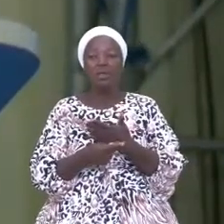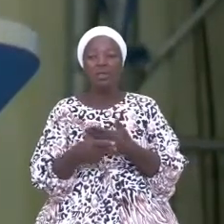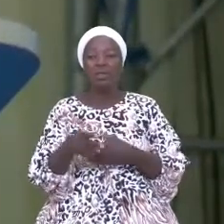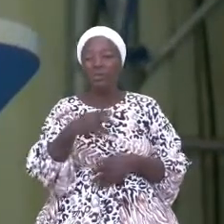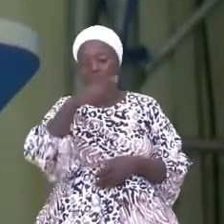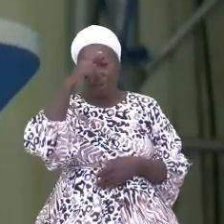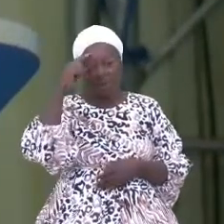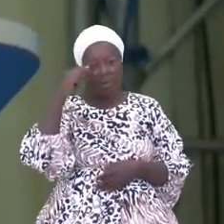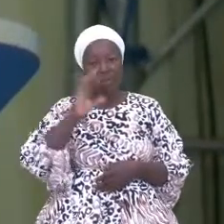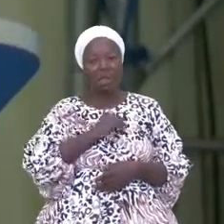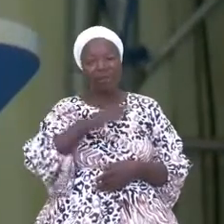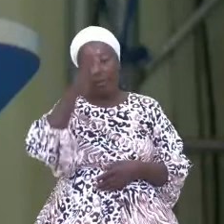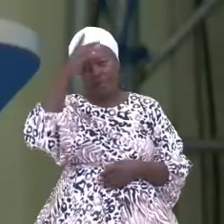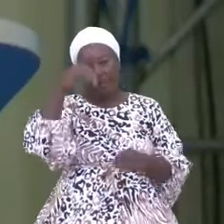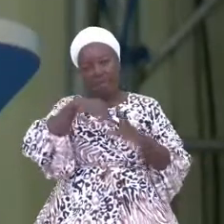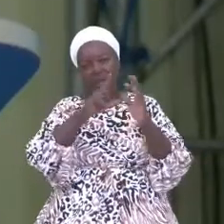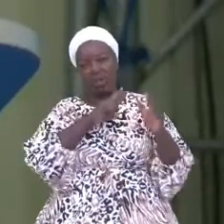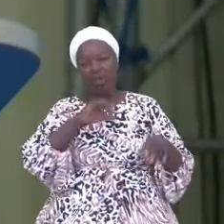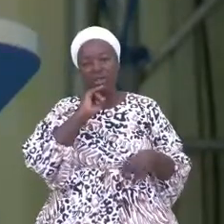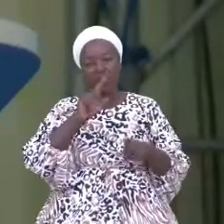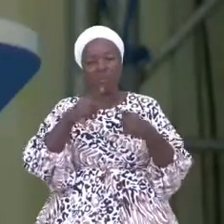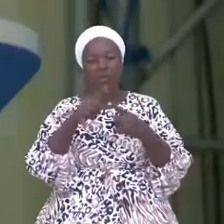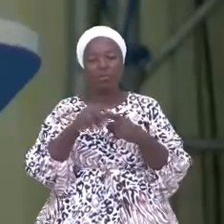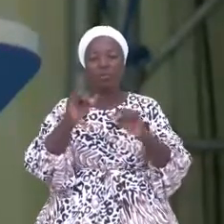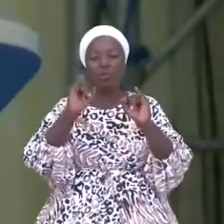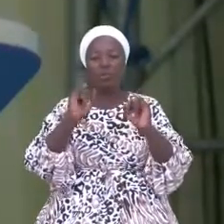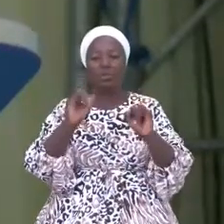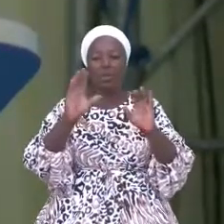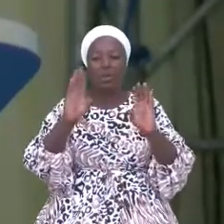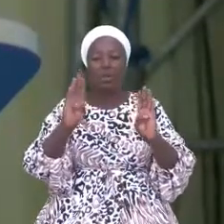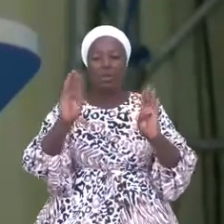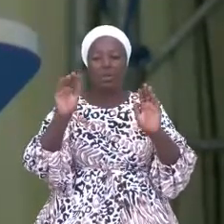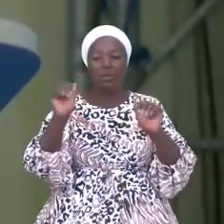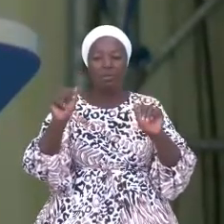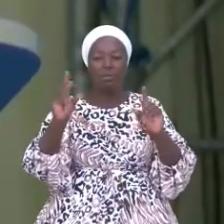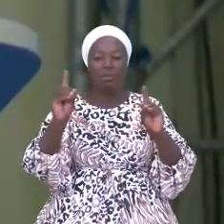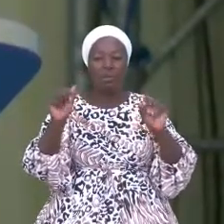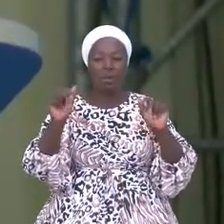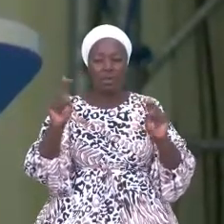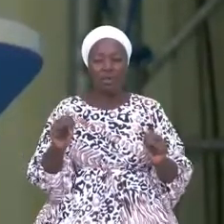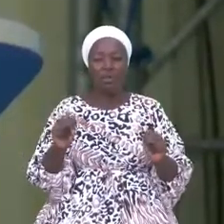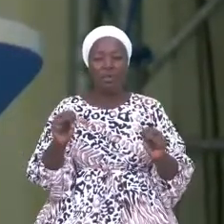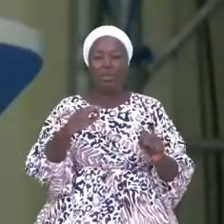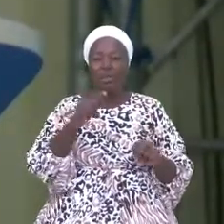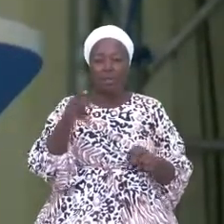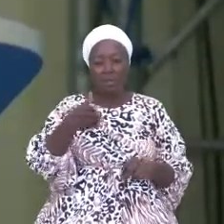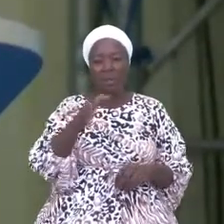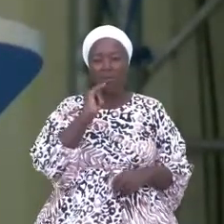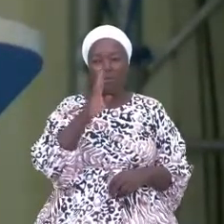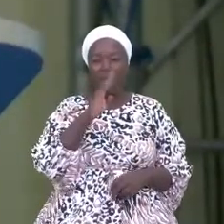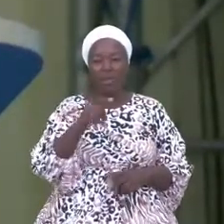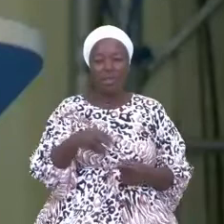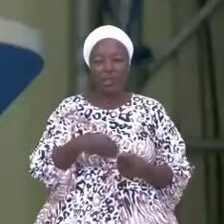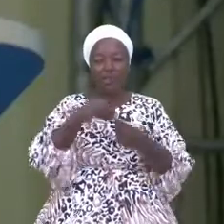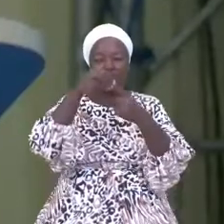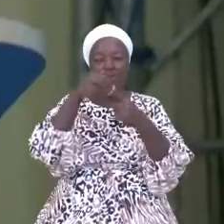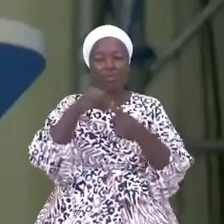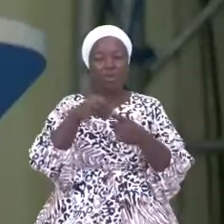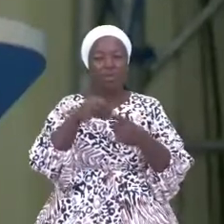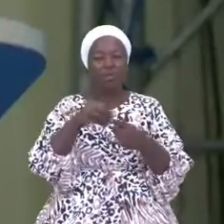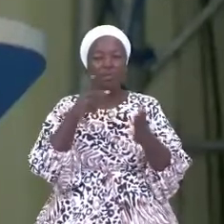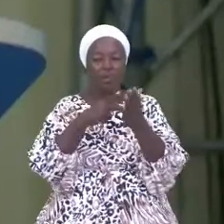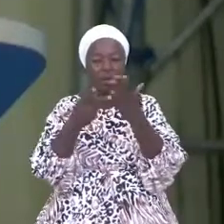Ibadan immediately after here. On 38, there will be a special program for all our